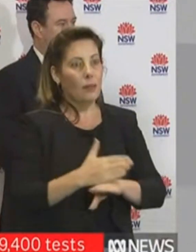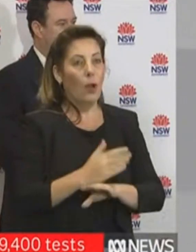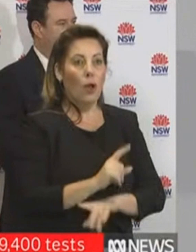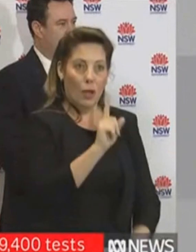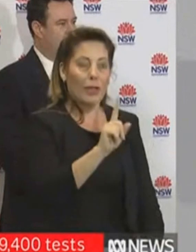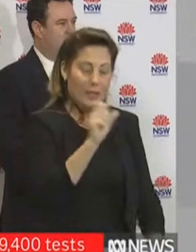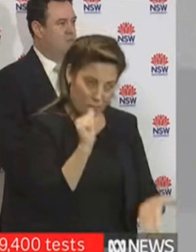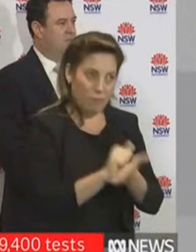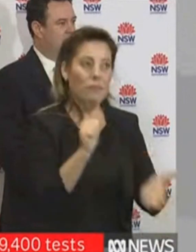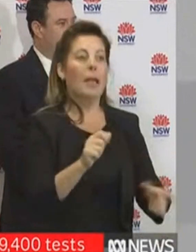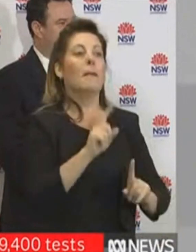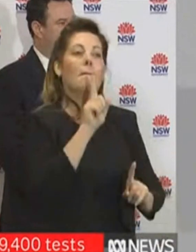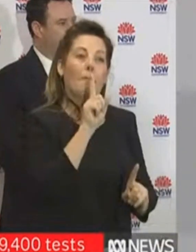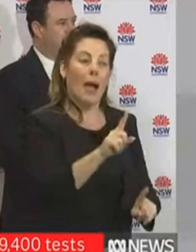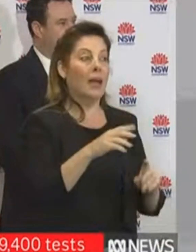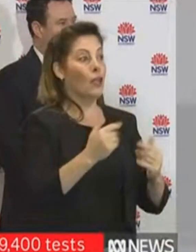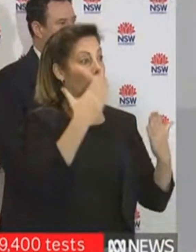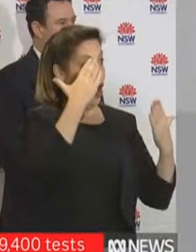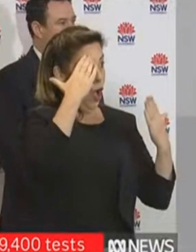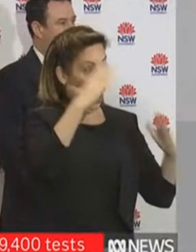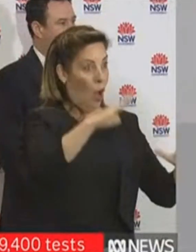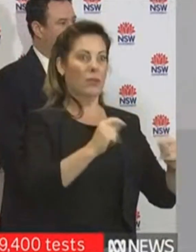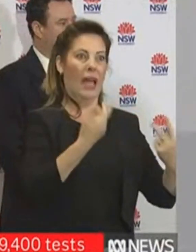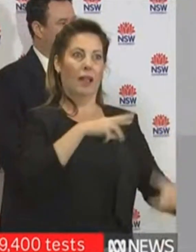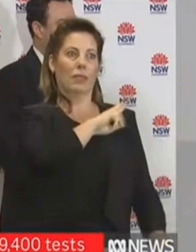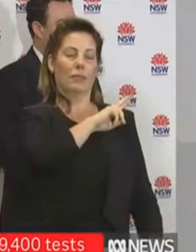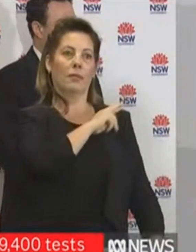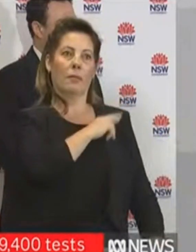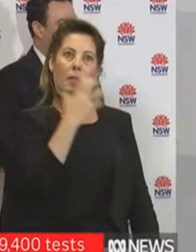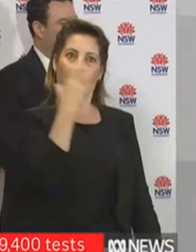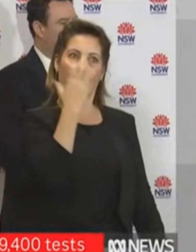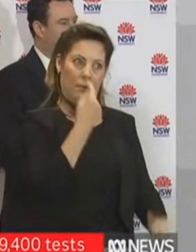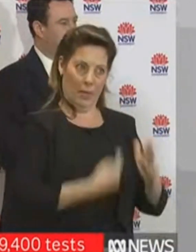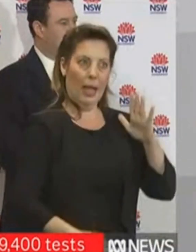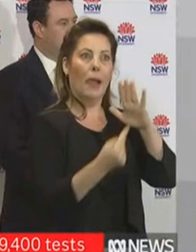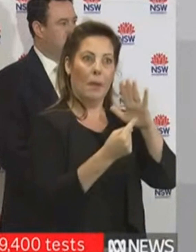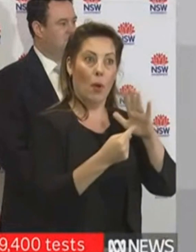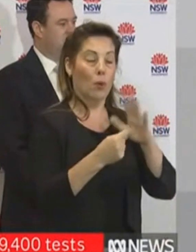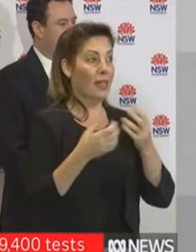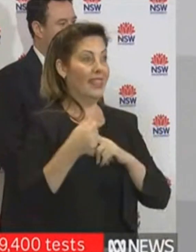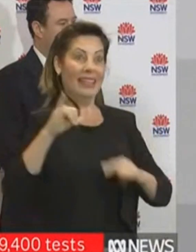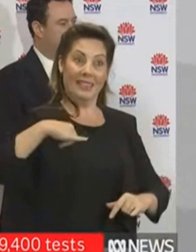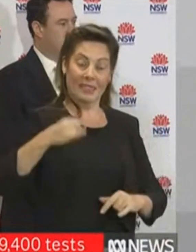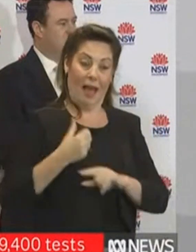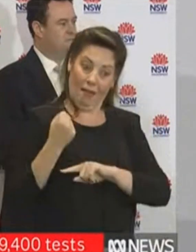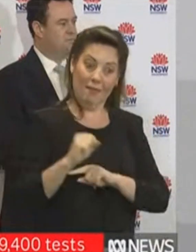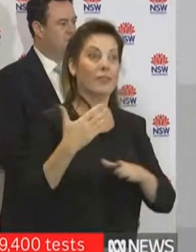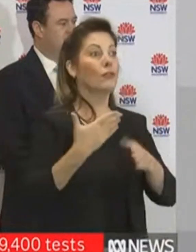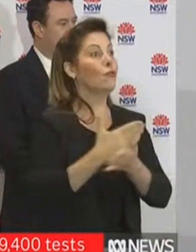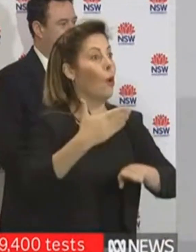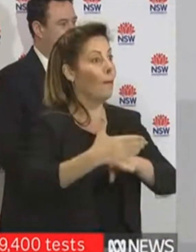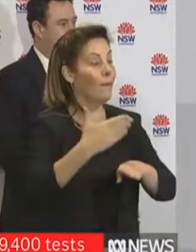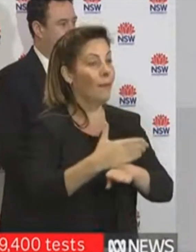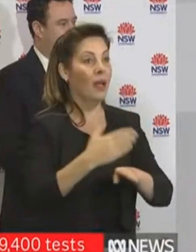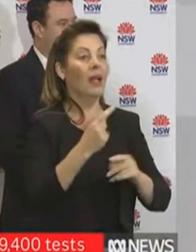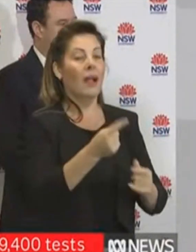been involved in a very important task, but also keeping them employed. And also the various organisations we've contracted out of